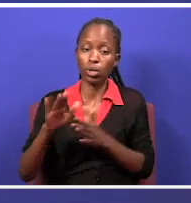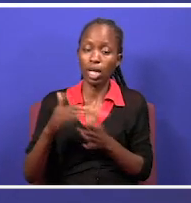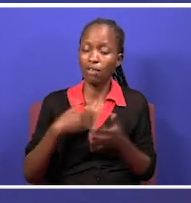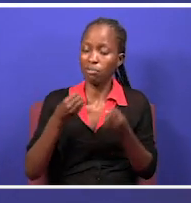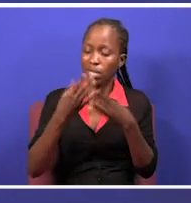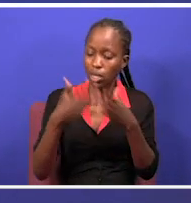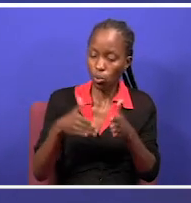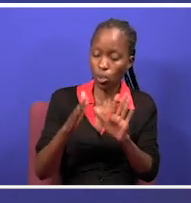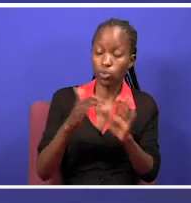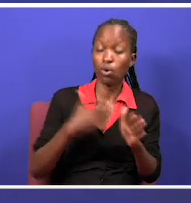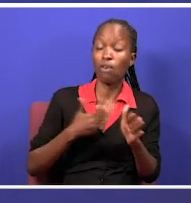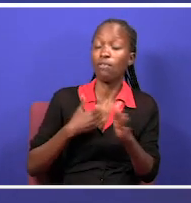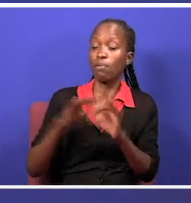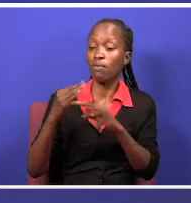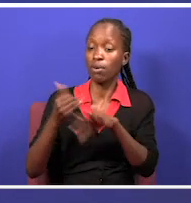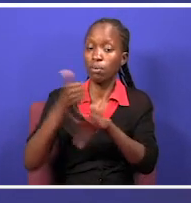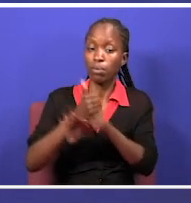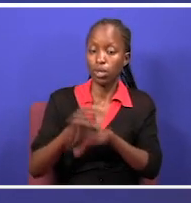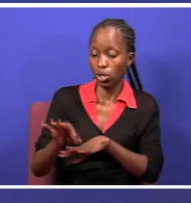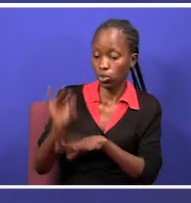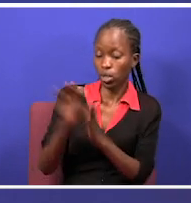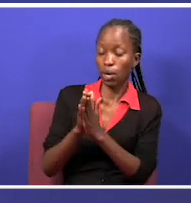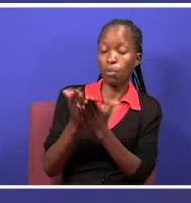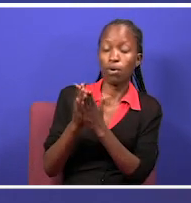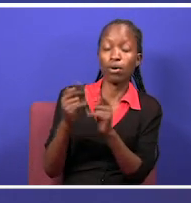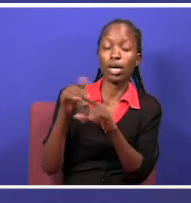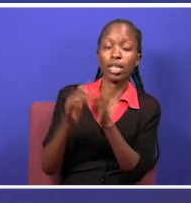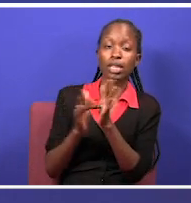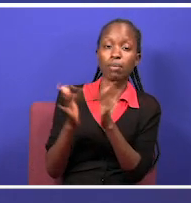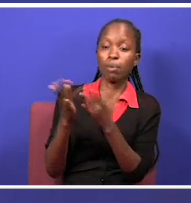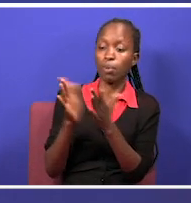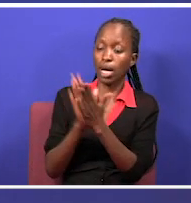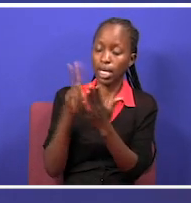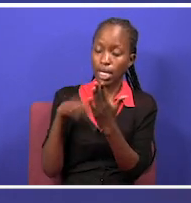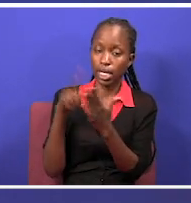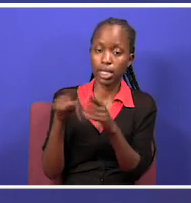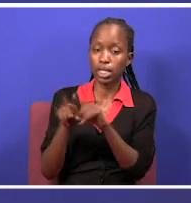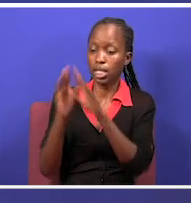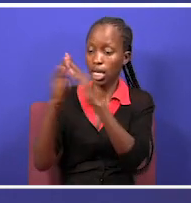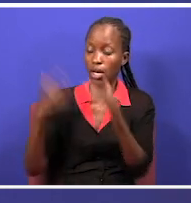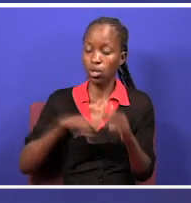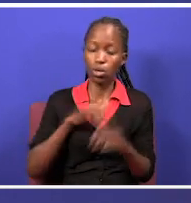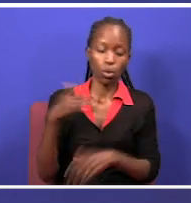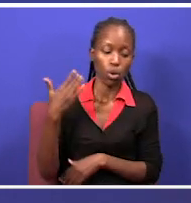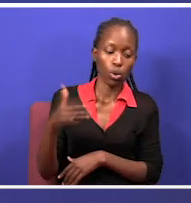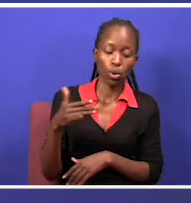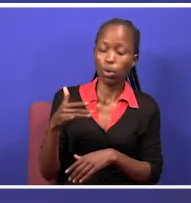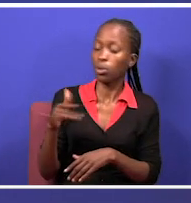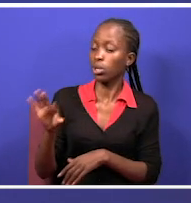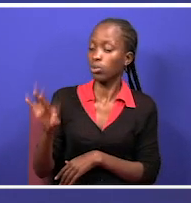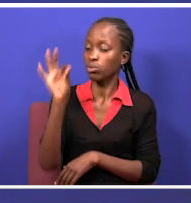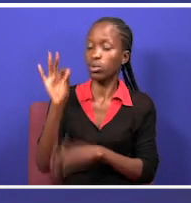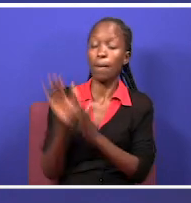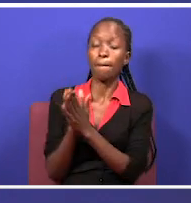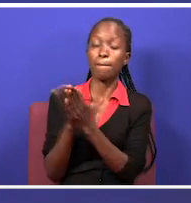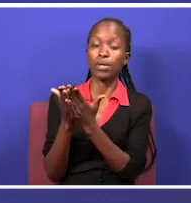it. Choose a book of the Bible and work through it. In our house, I said we use books.